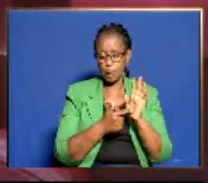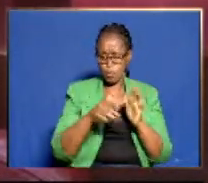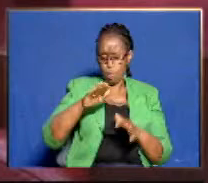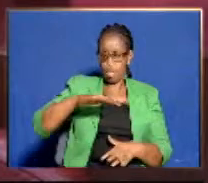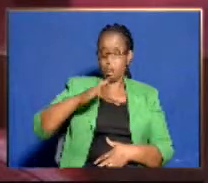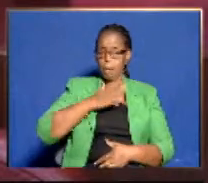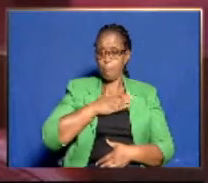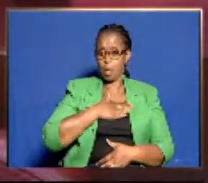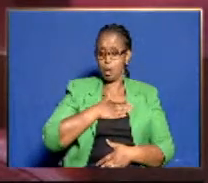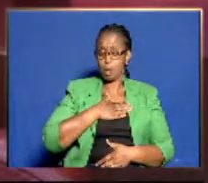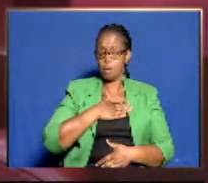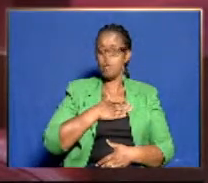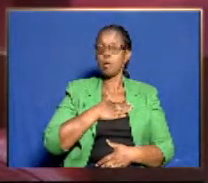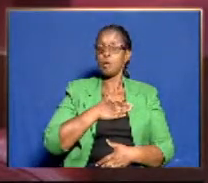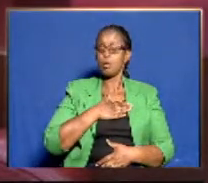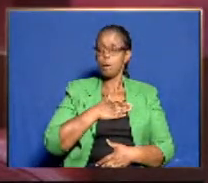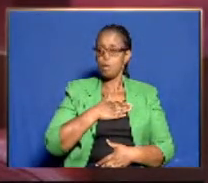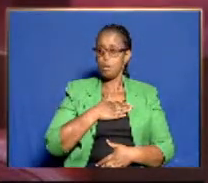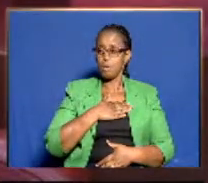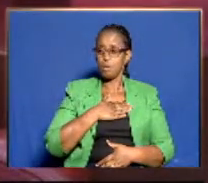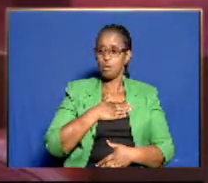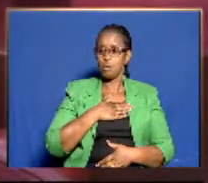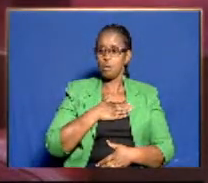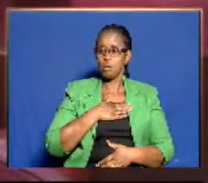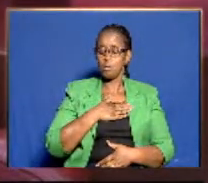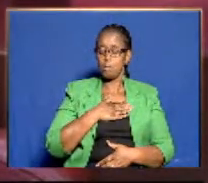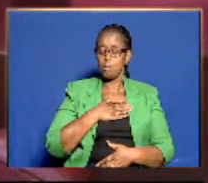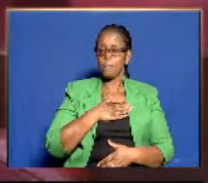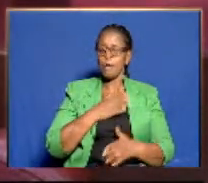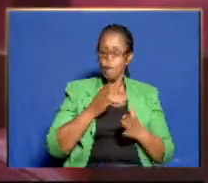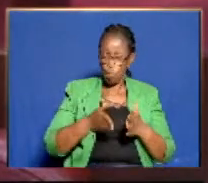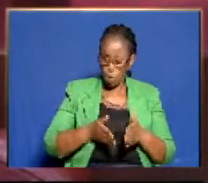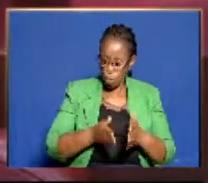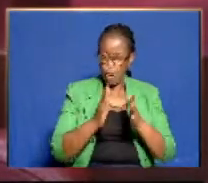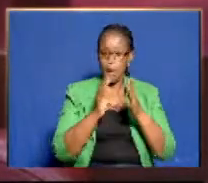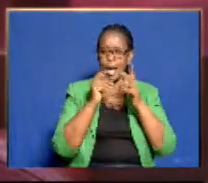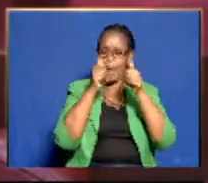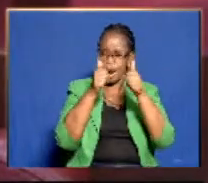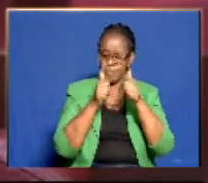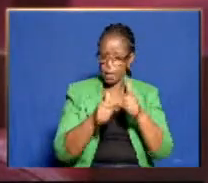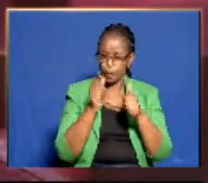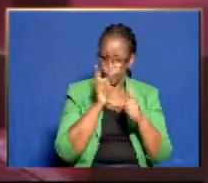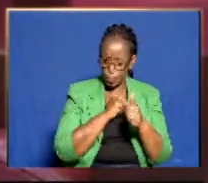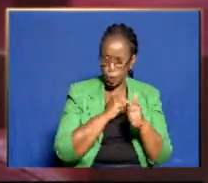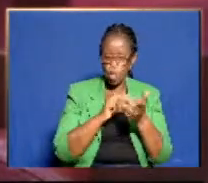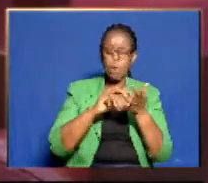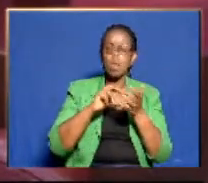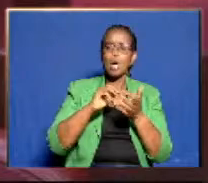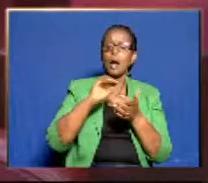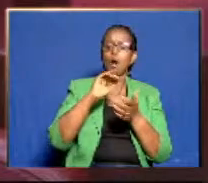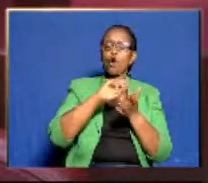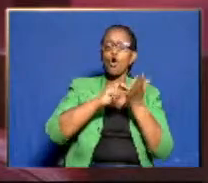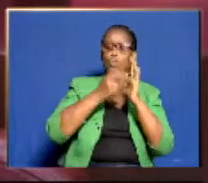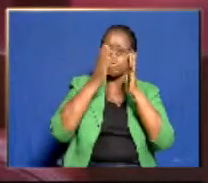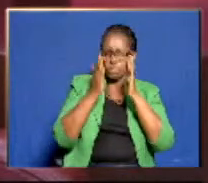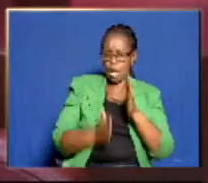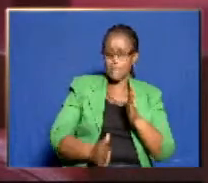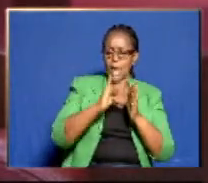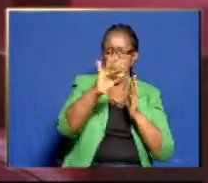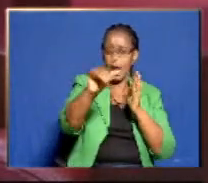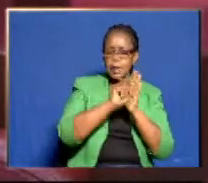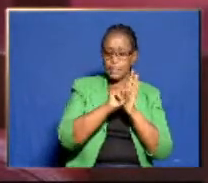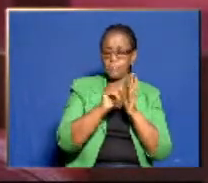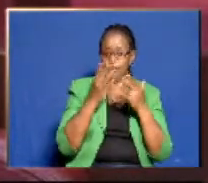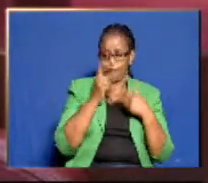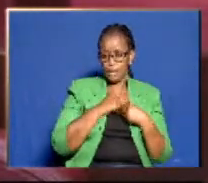constituency that was is been advertised, the contractor has been identified, but cannot be awarded because